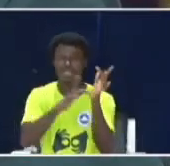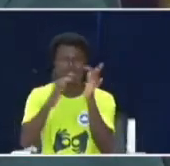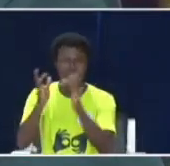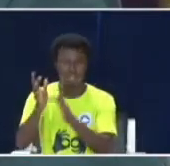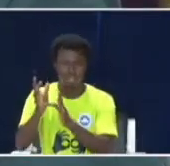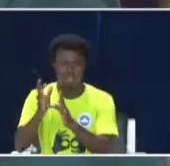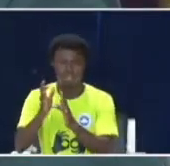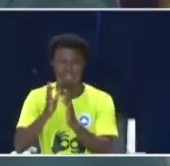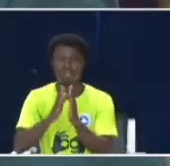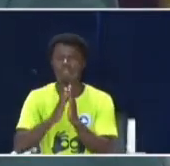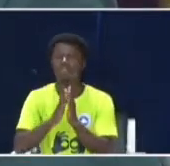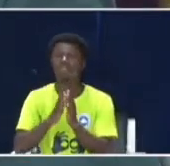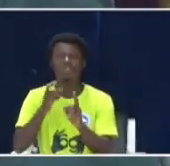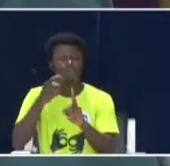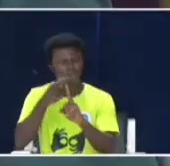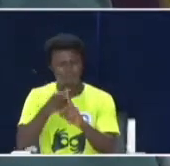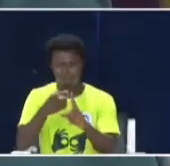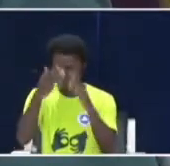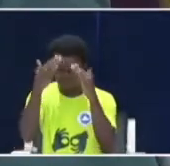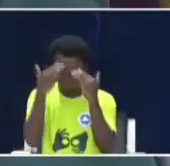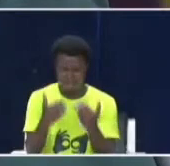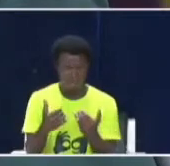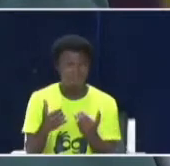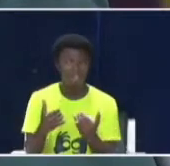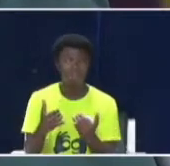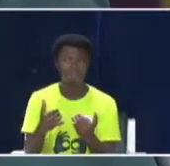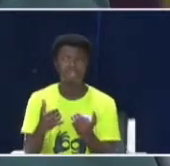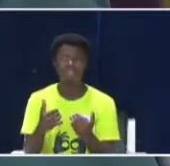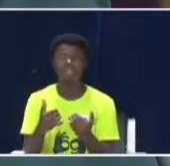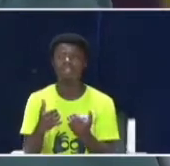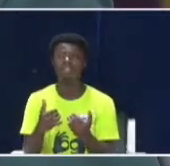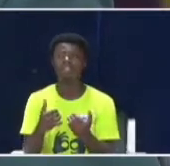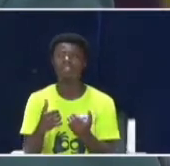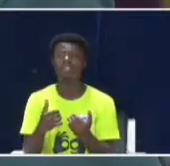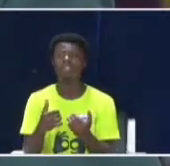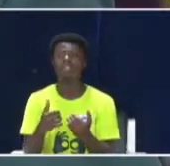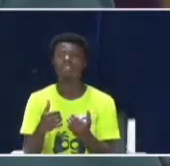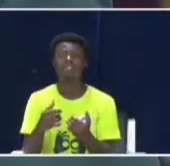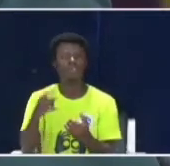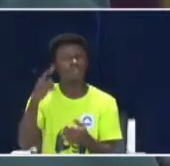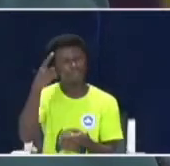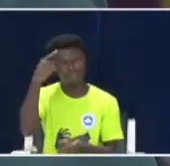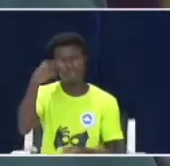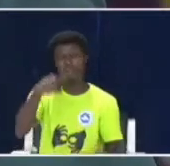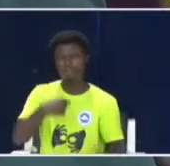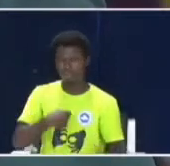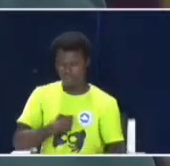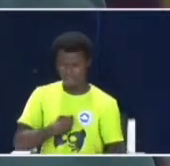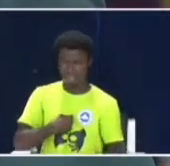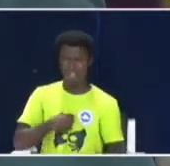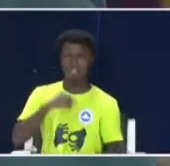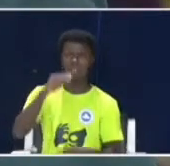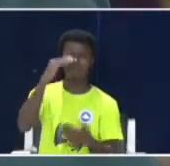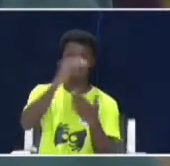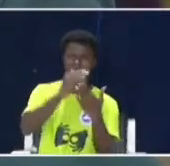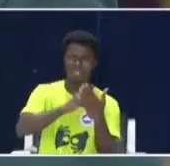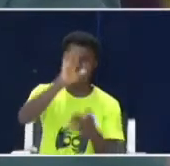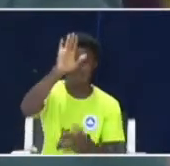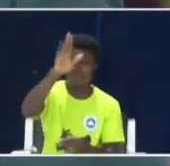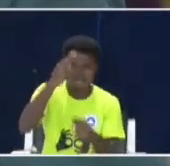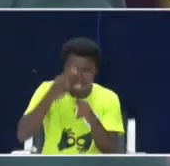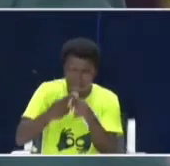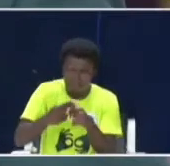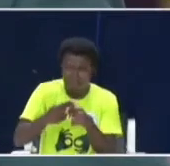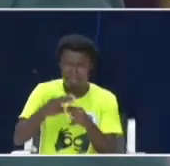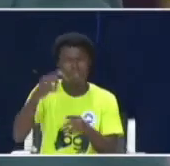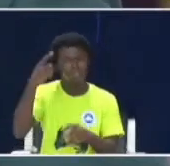Christi, from now on, lato ni lo, for me Adeboye, fun emi Adepitan